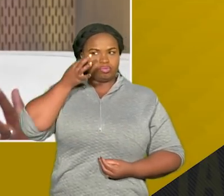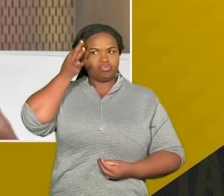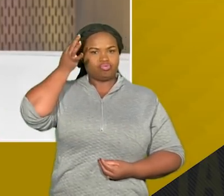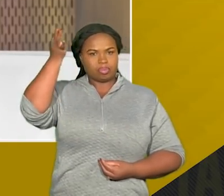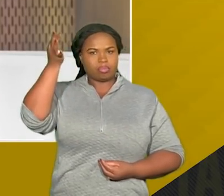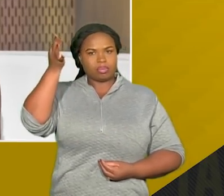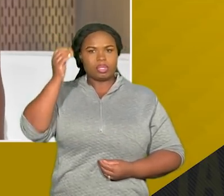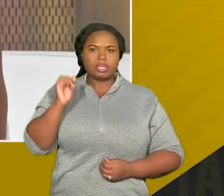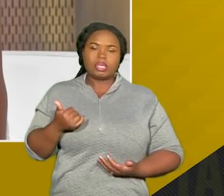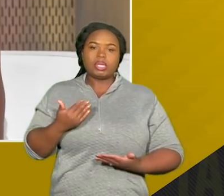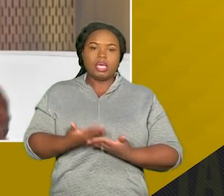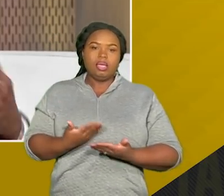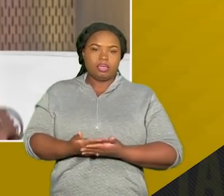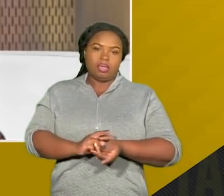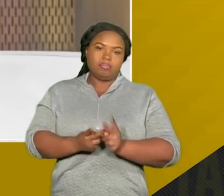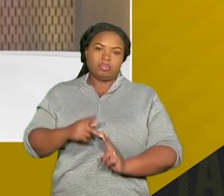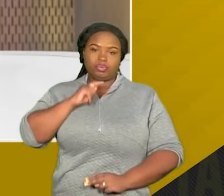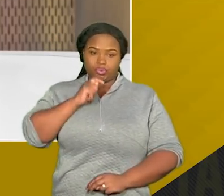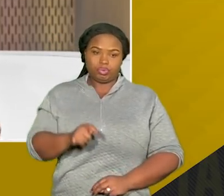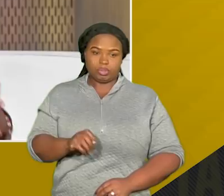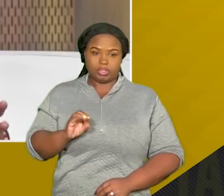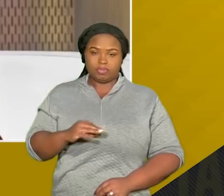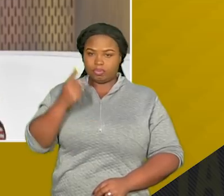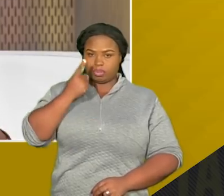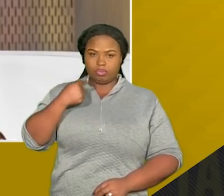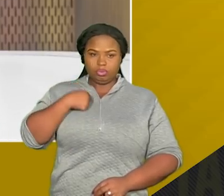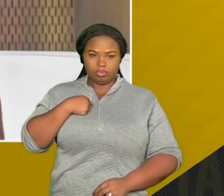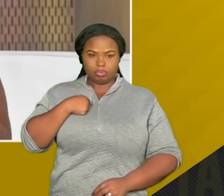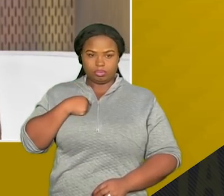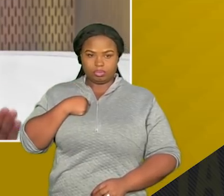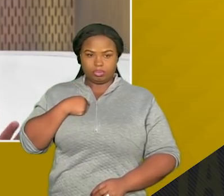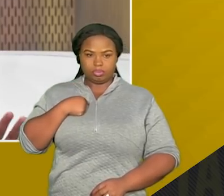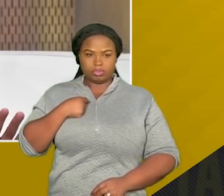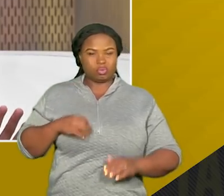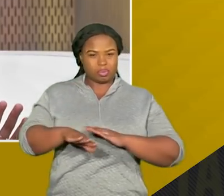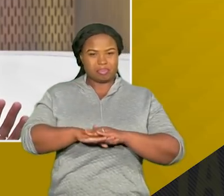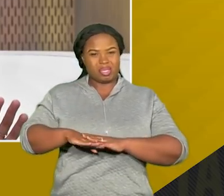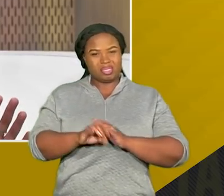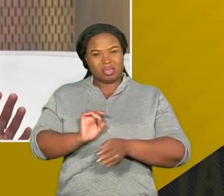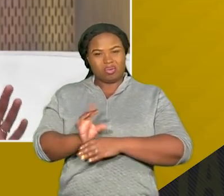your truth, if you're going to come to me, first things first, come for a basic